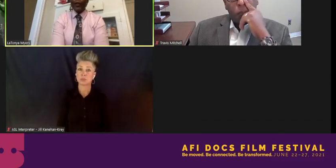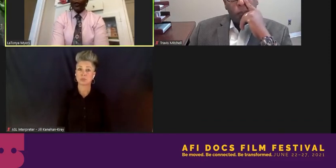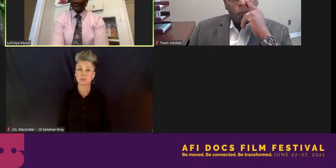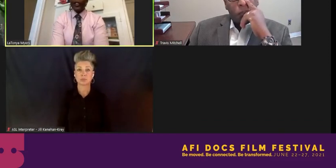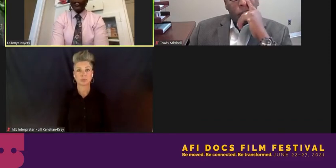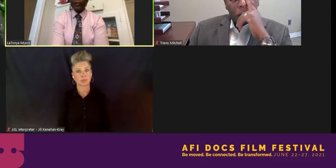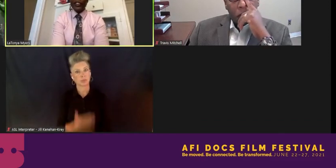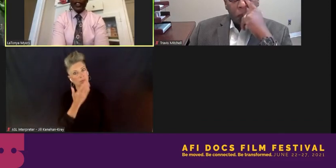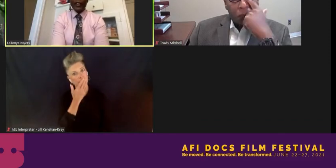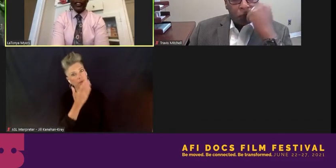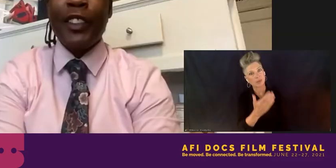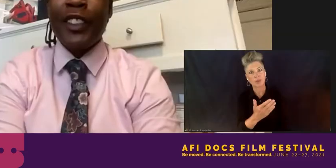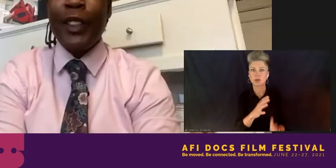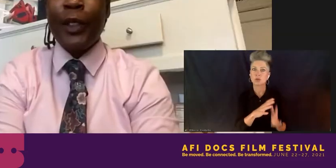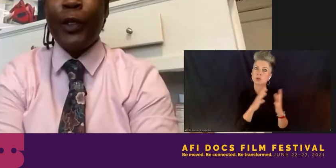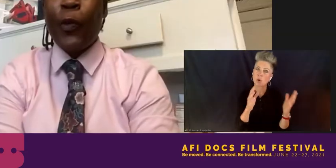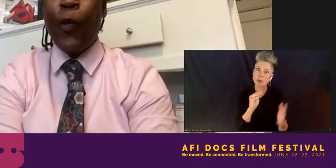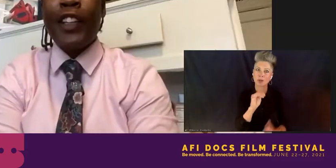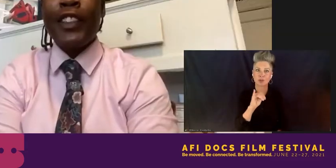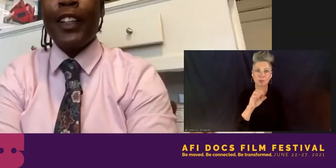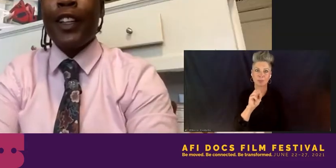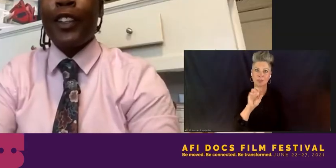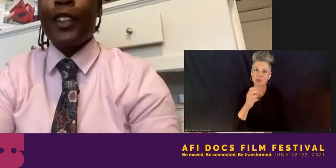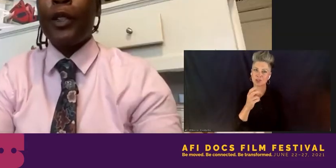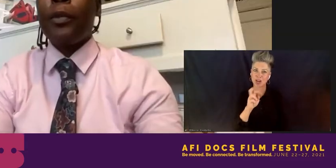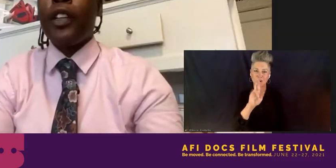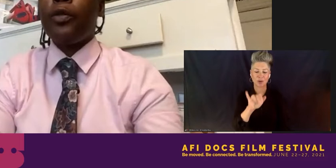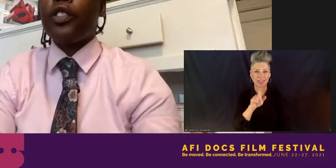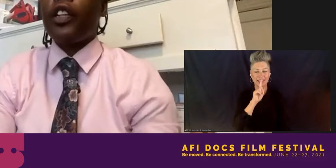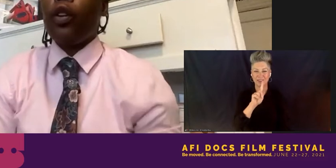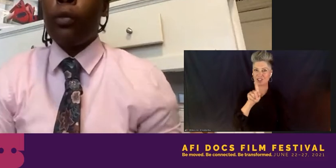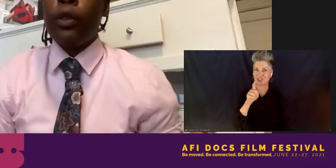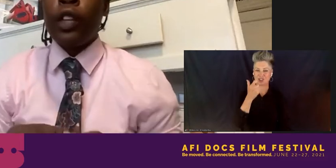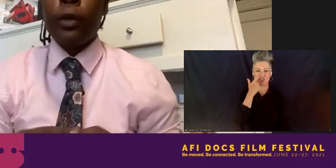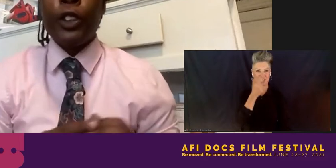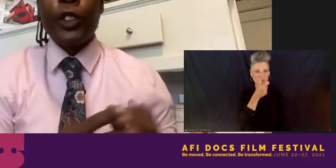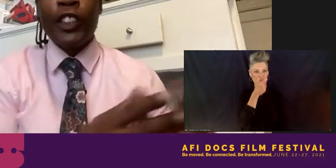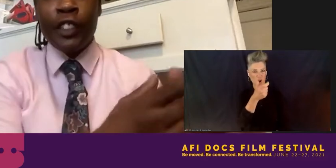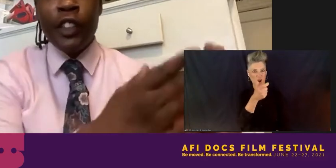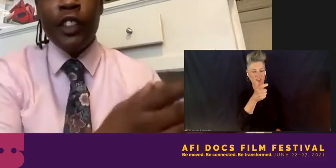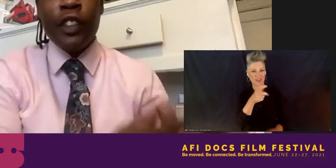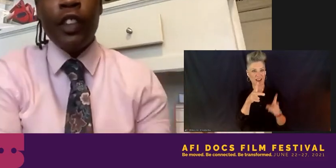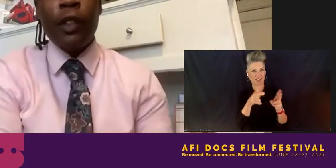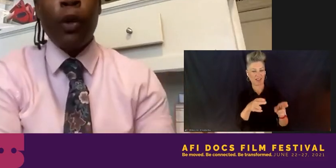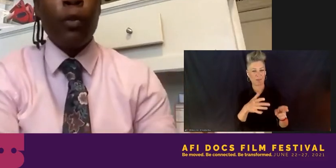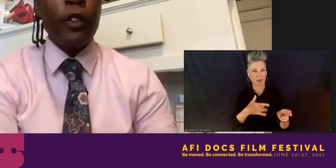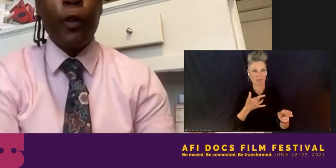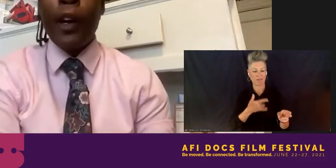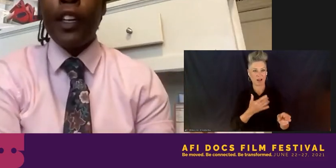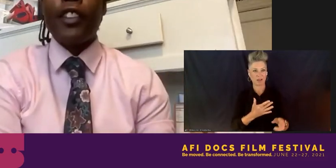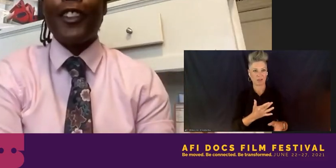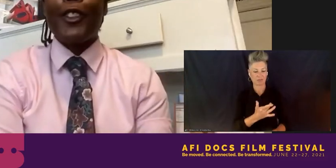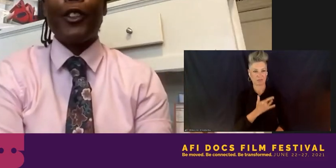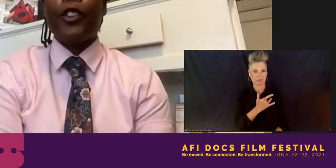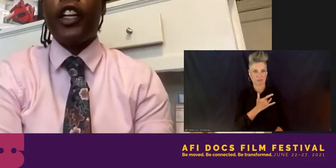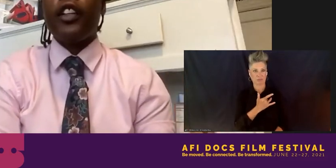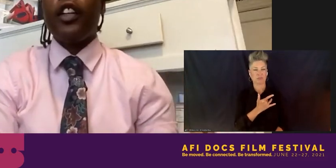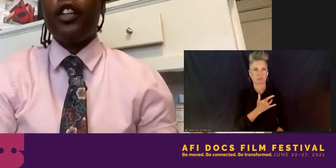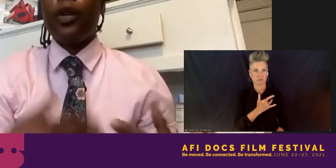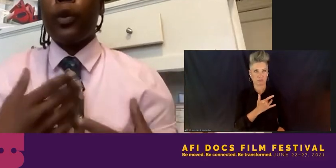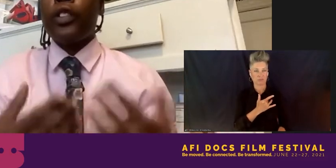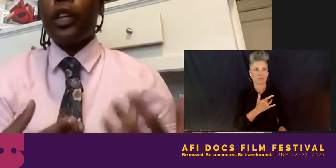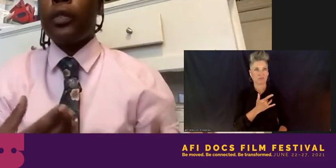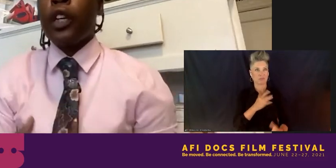Thank you so much, Ms. Sherry. Just even watching that clip, it was like almost I was transitioning in a moment for my ancestors,